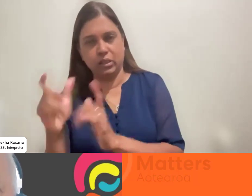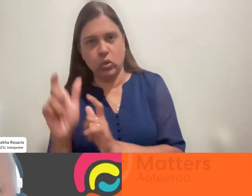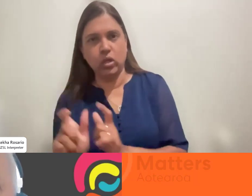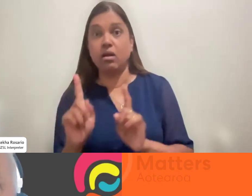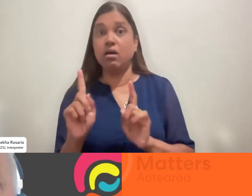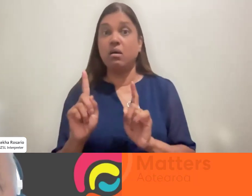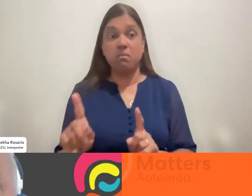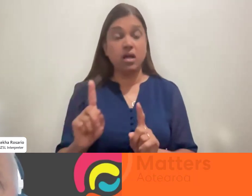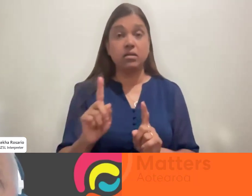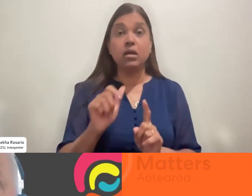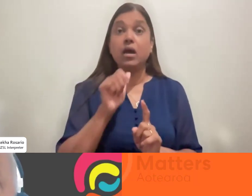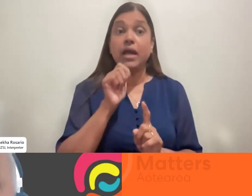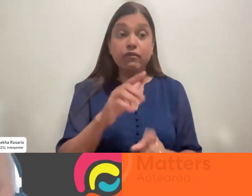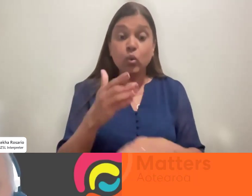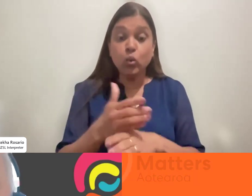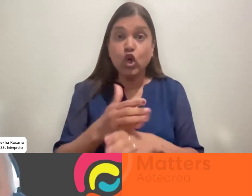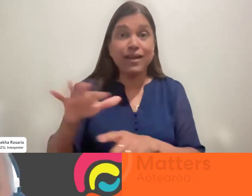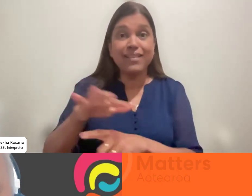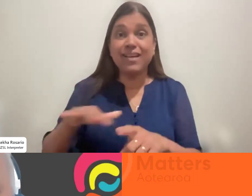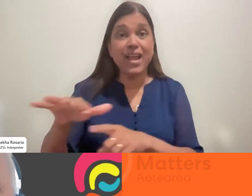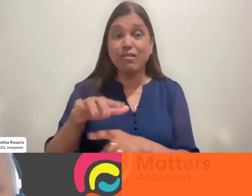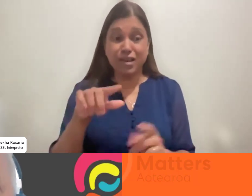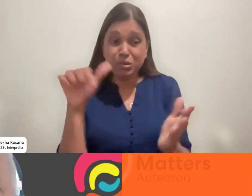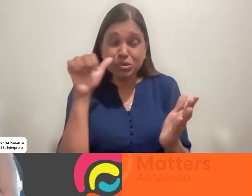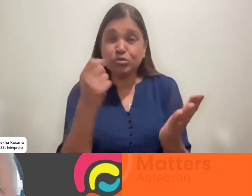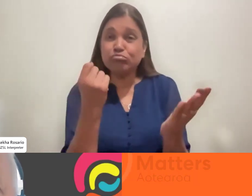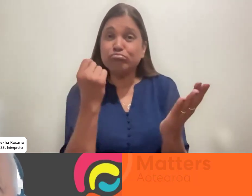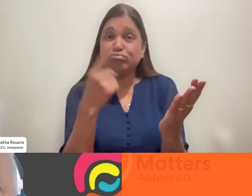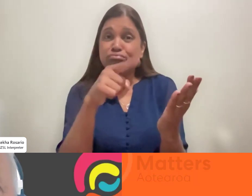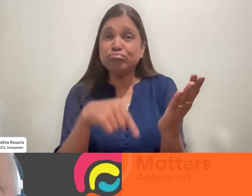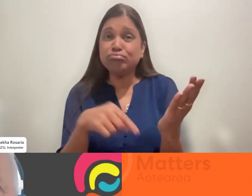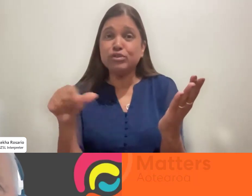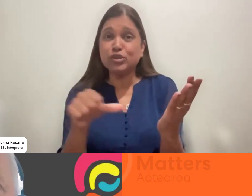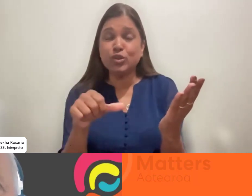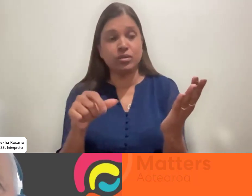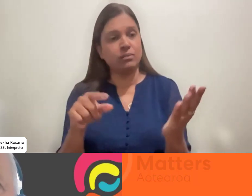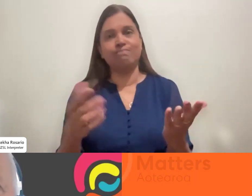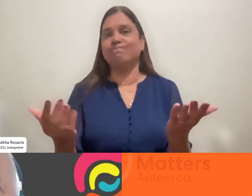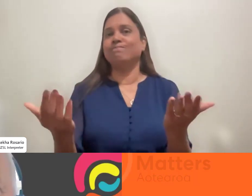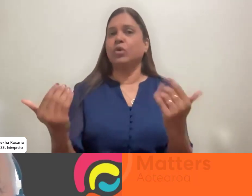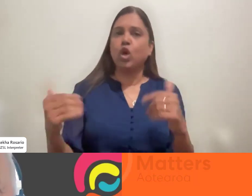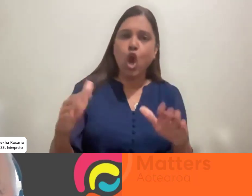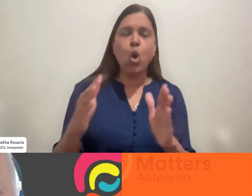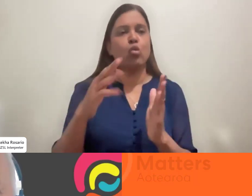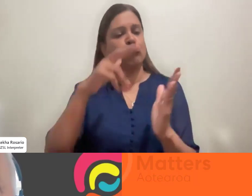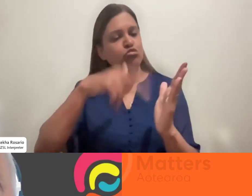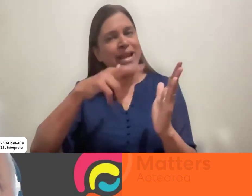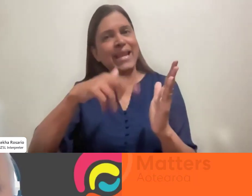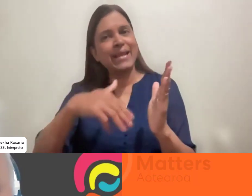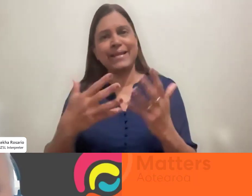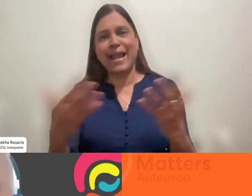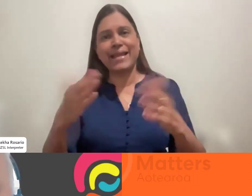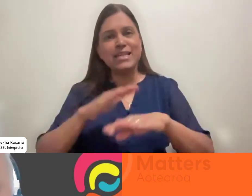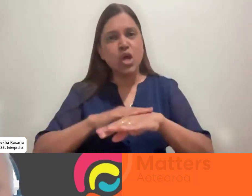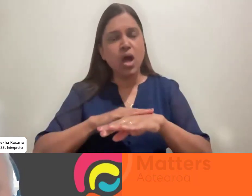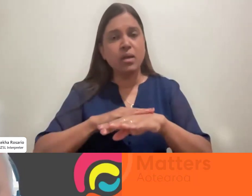have an excuse for not knowing what the standard says. They can go and read it at any time, and they